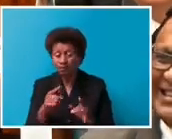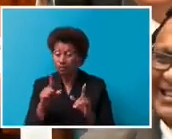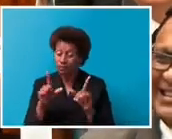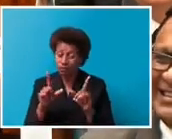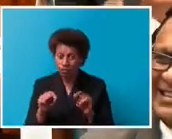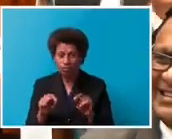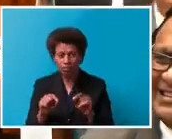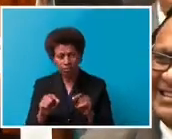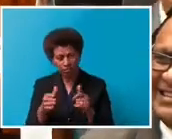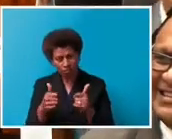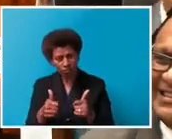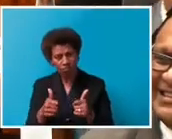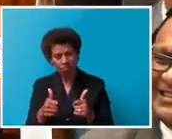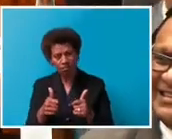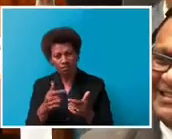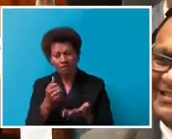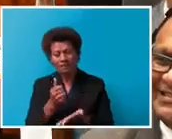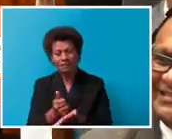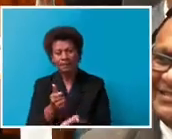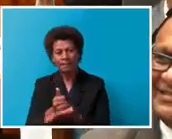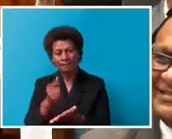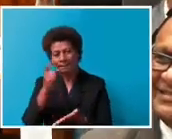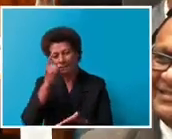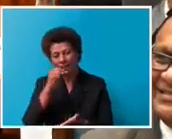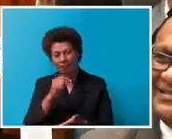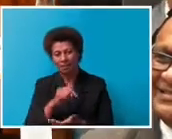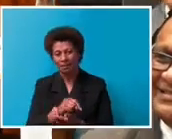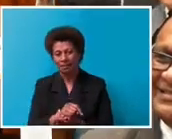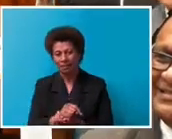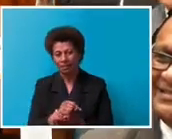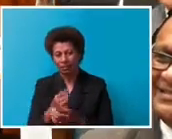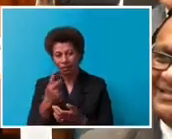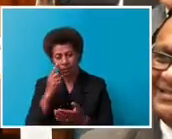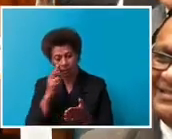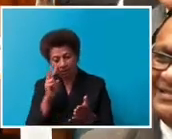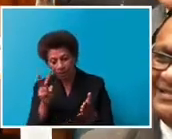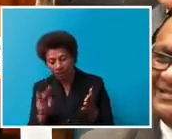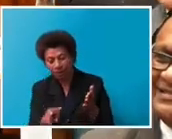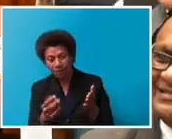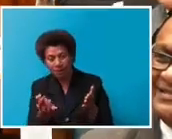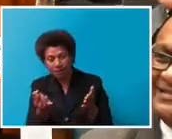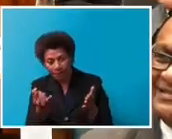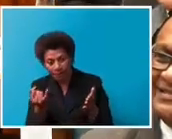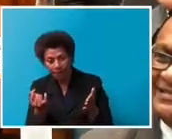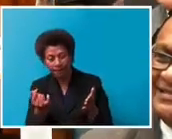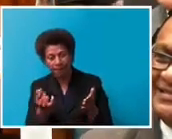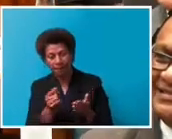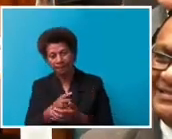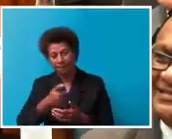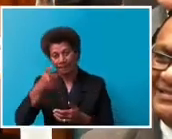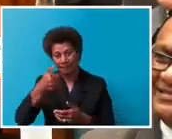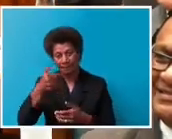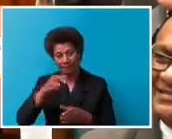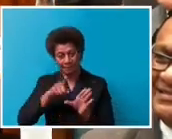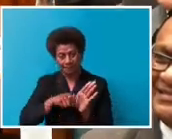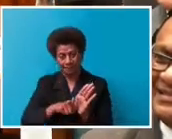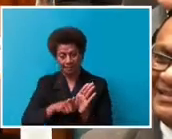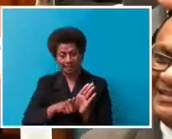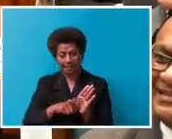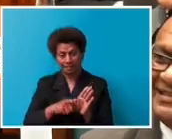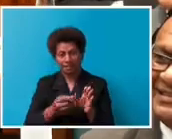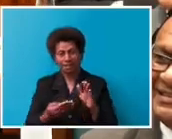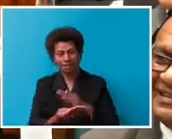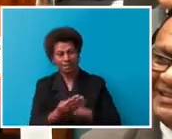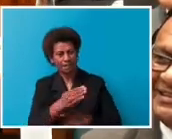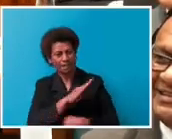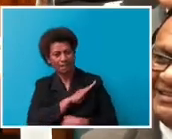we could in terms of supporting our people. Then we looked at the income side. In 16 years, under Bainimarama